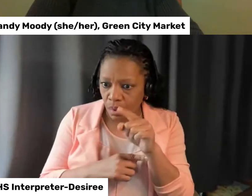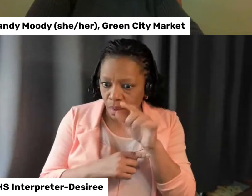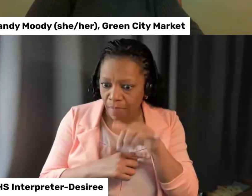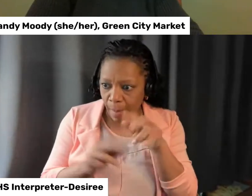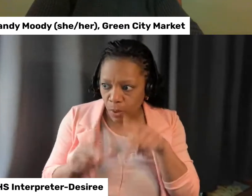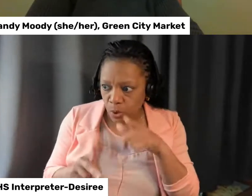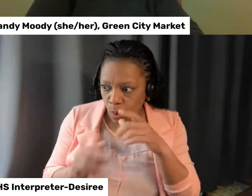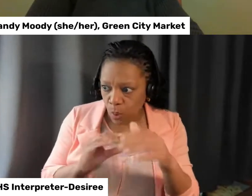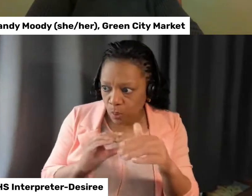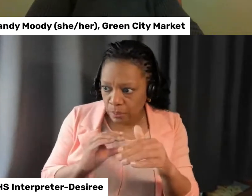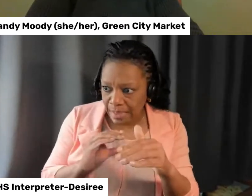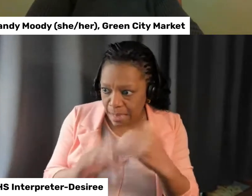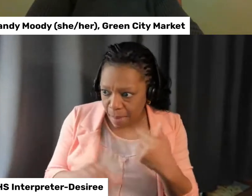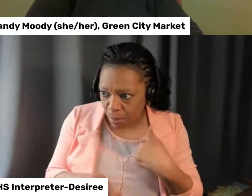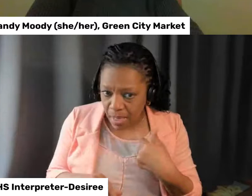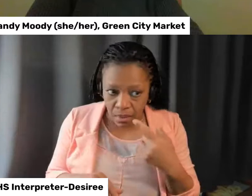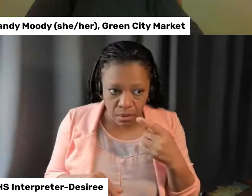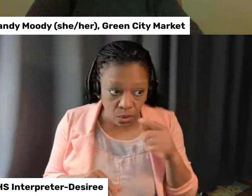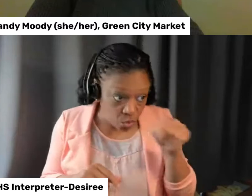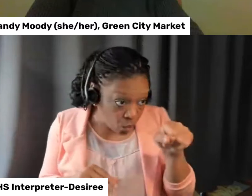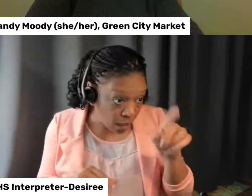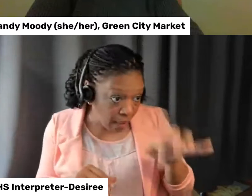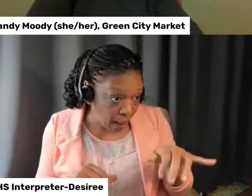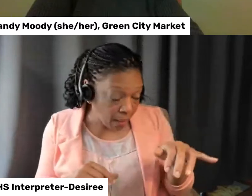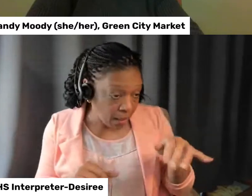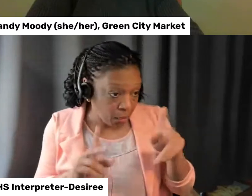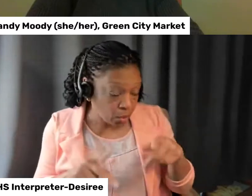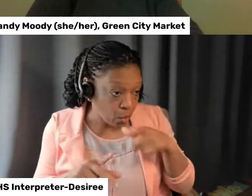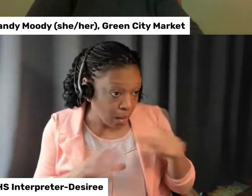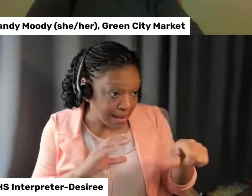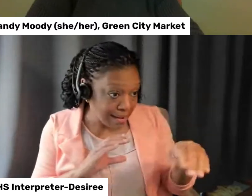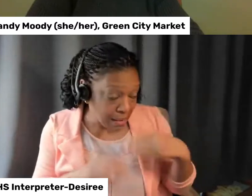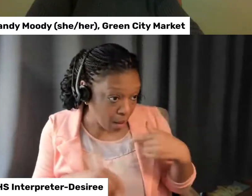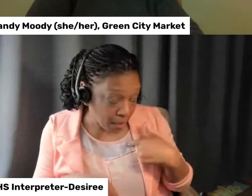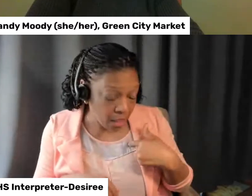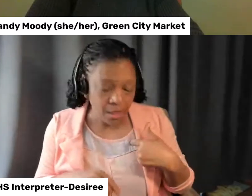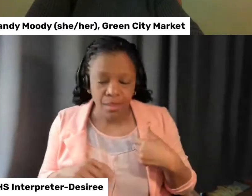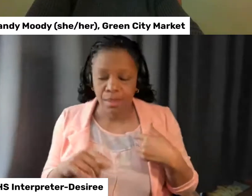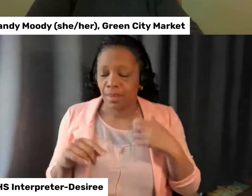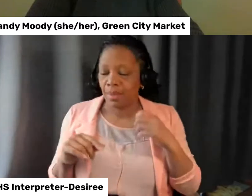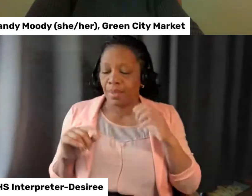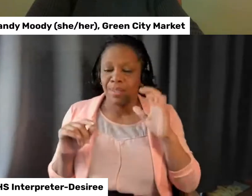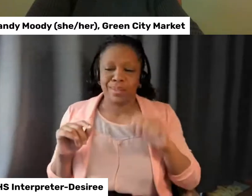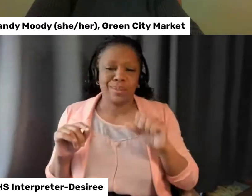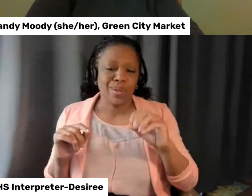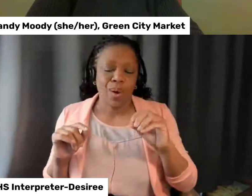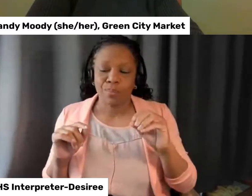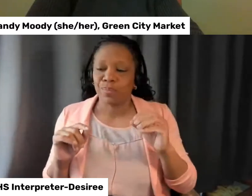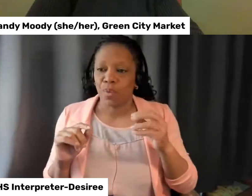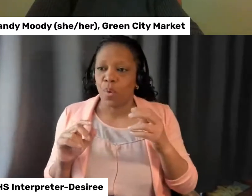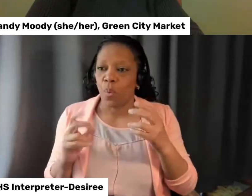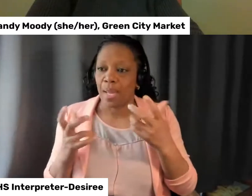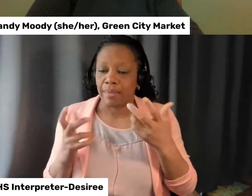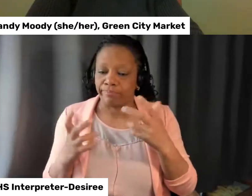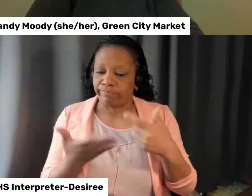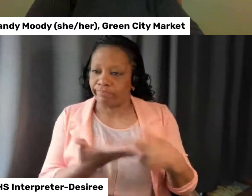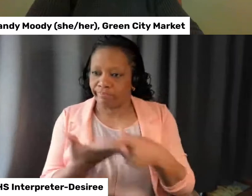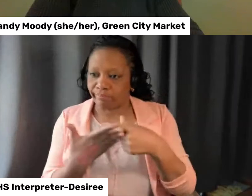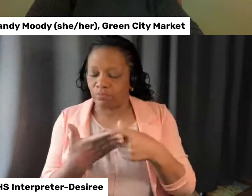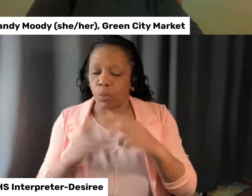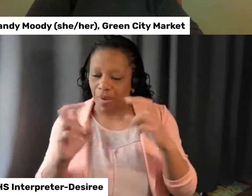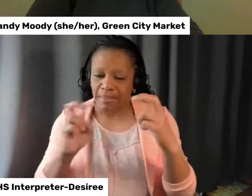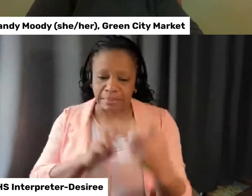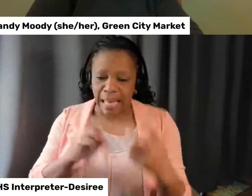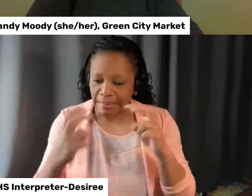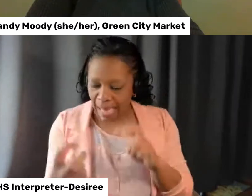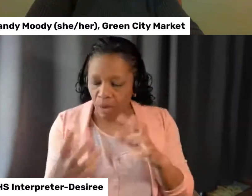a relief to be able to talk to each other about, even though our challenges were all different, it was just, we had this kind of core